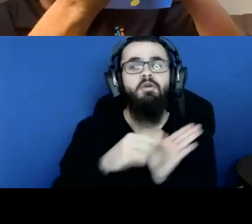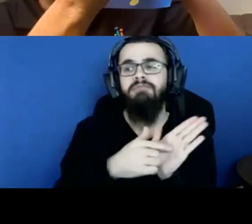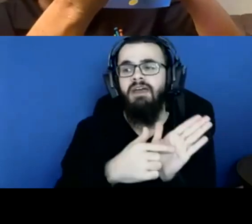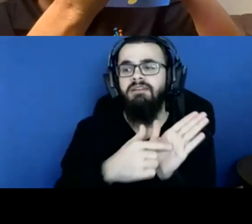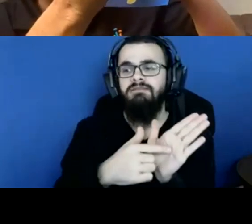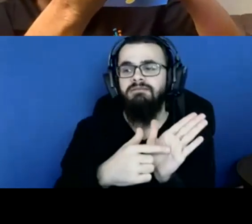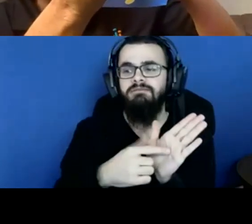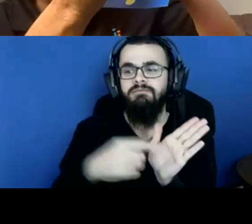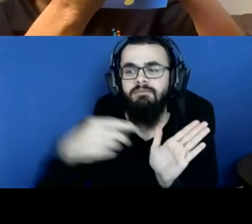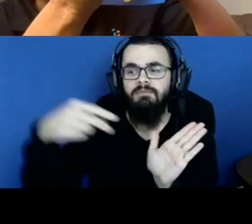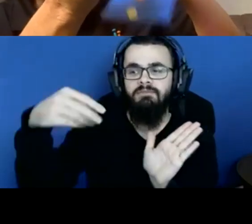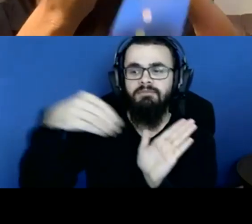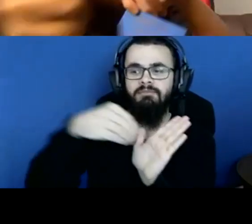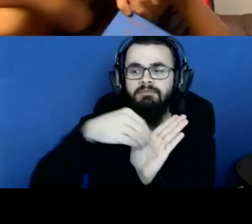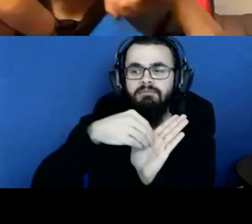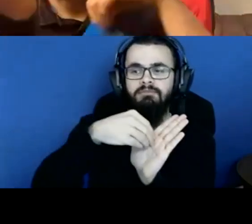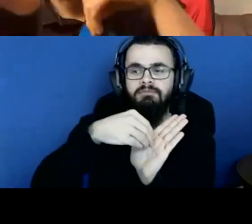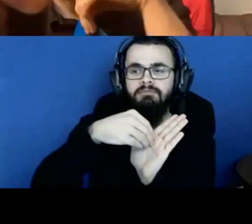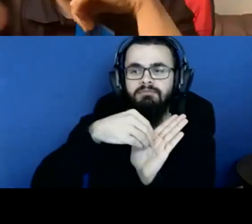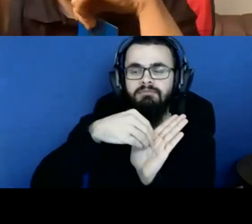this.